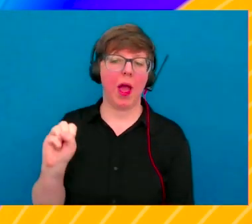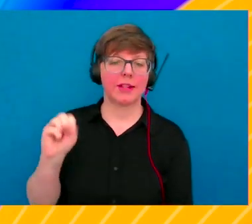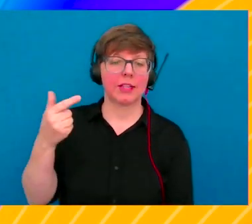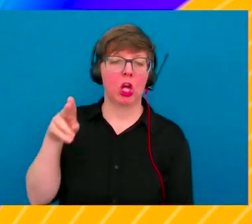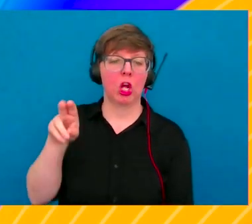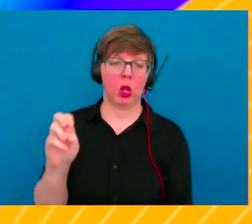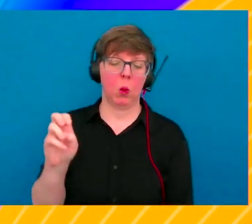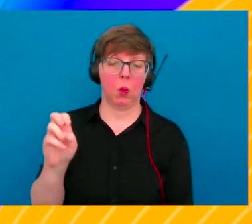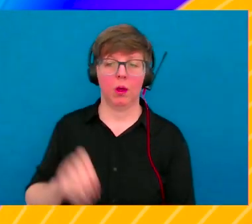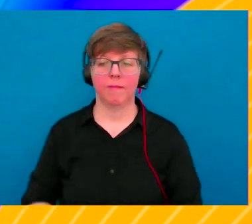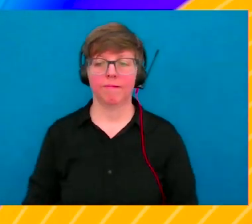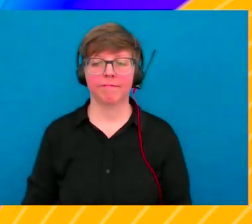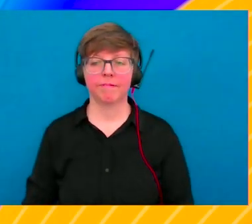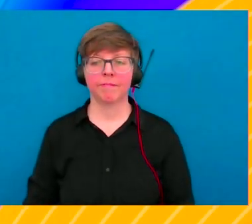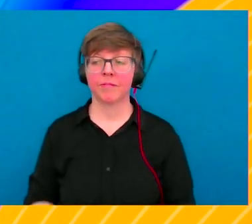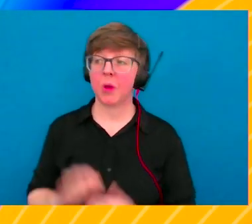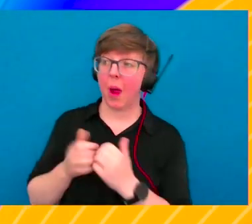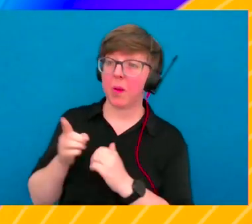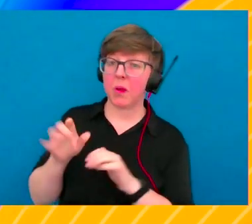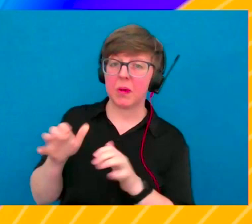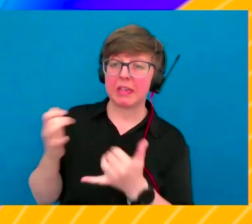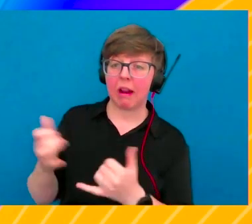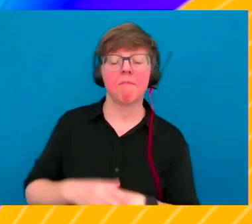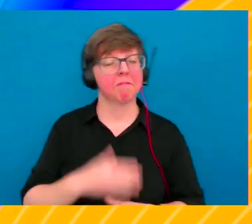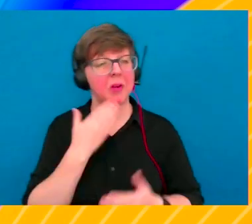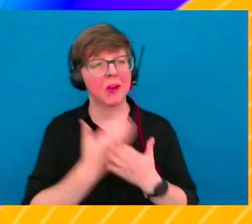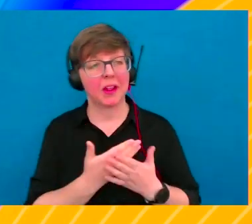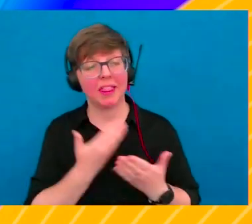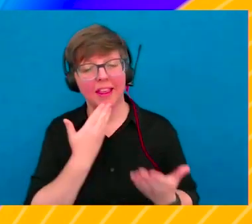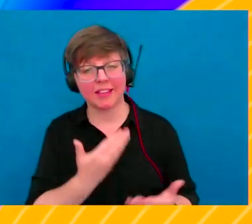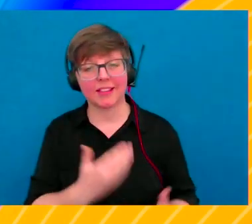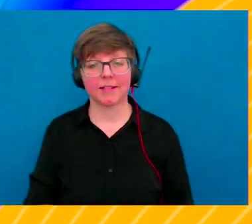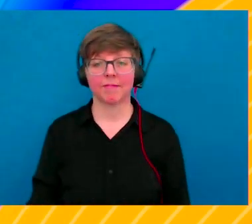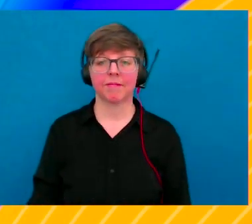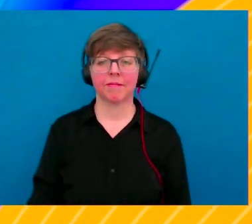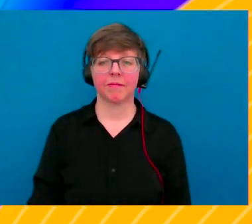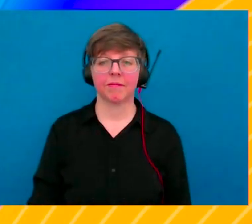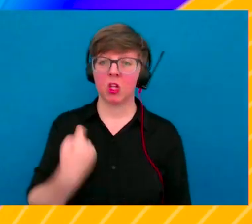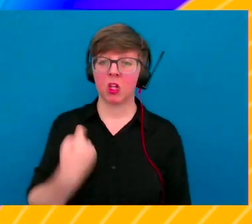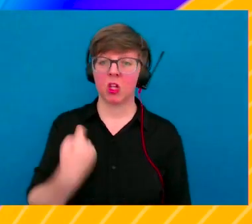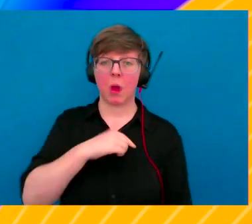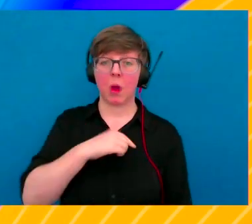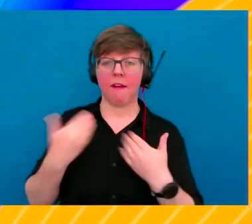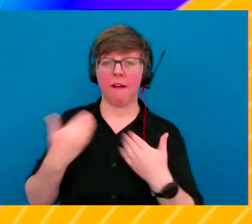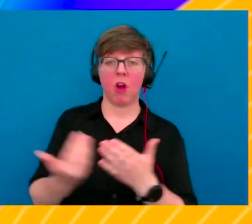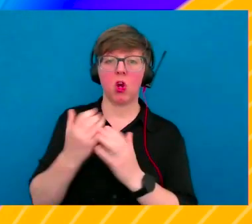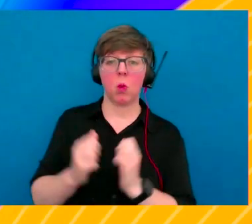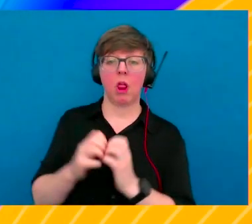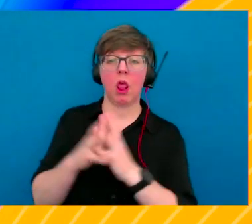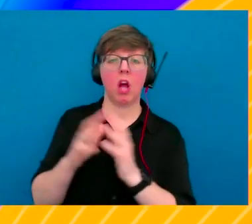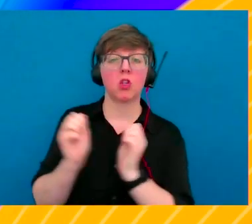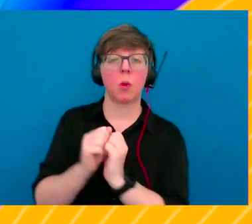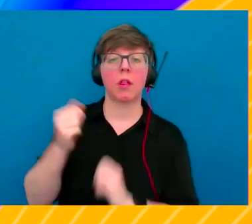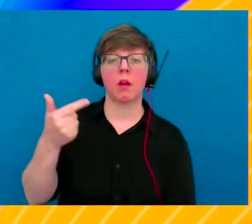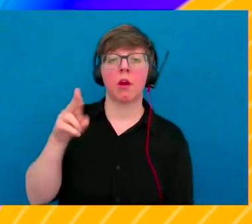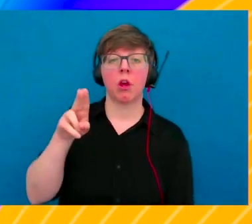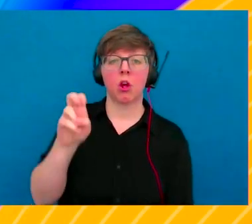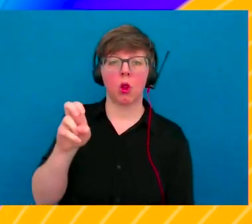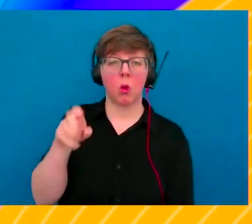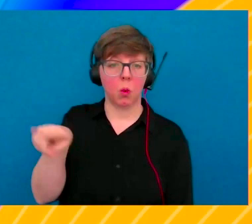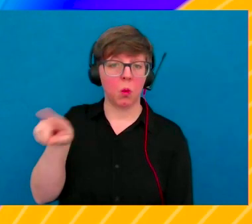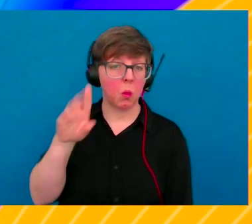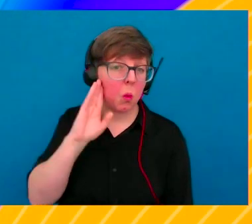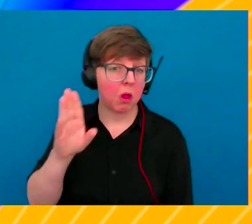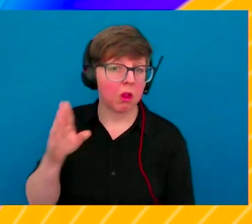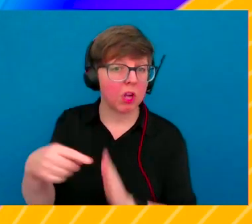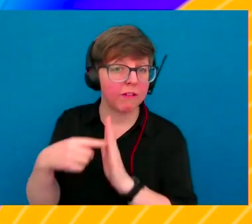thanks. Good, good. I hear we have a new launch that with Glue that you're going to show us. But first of all, what